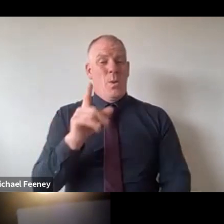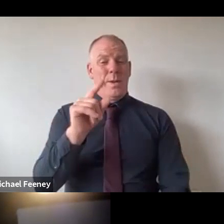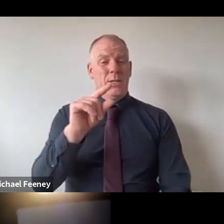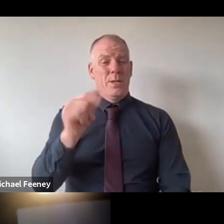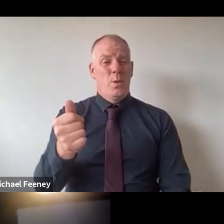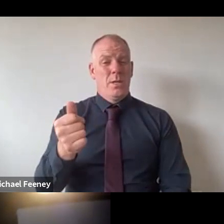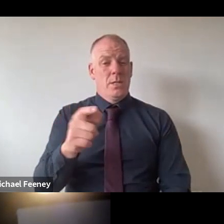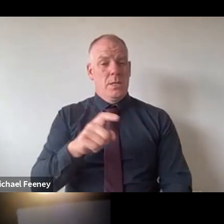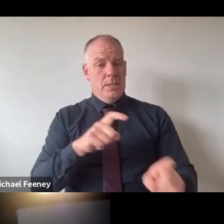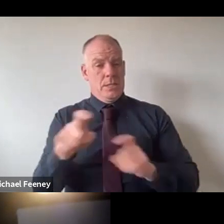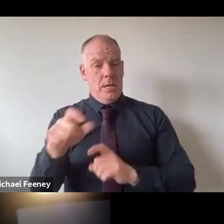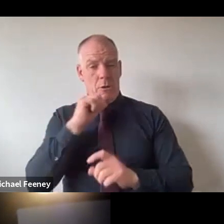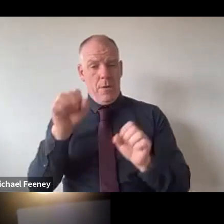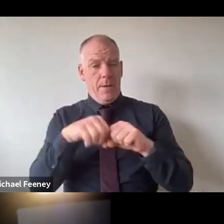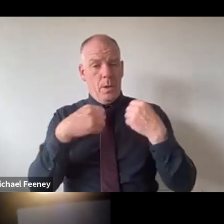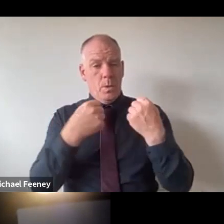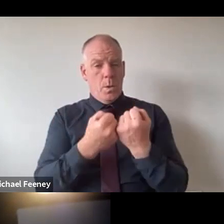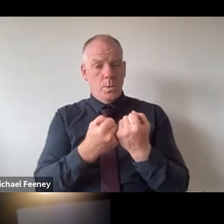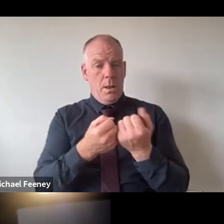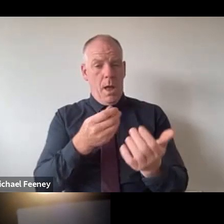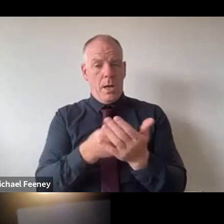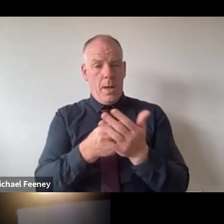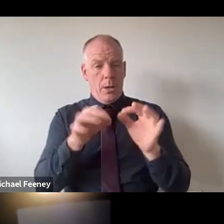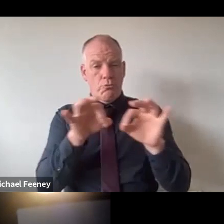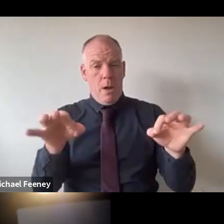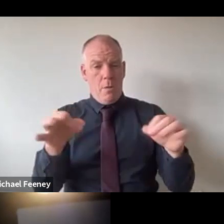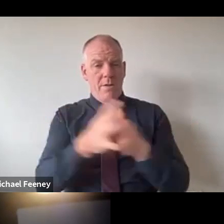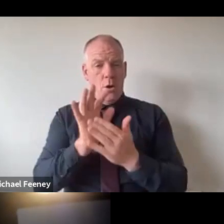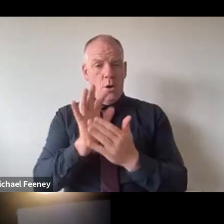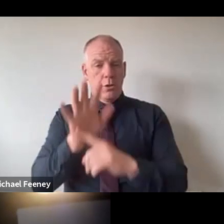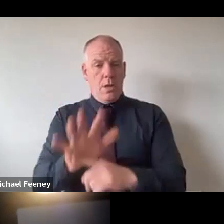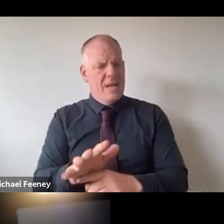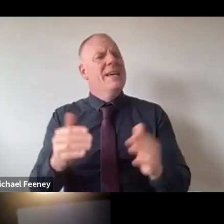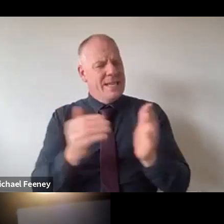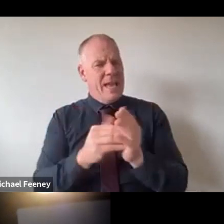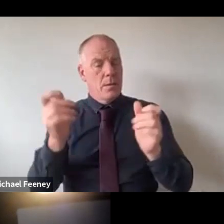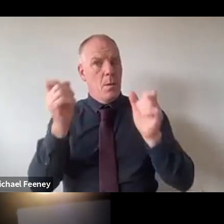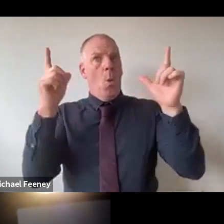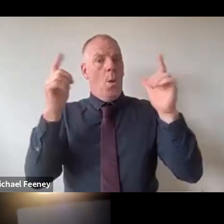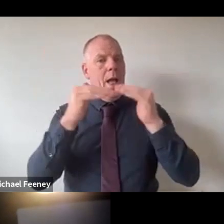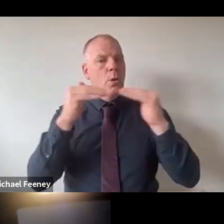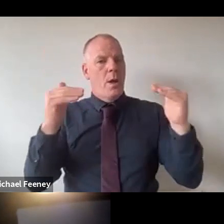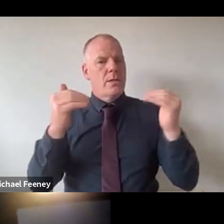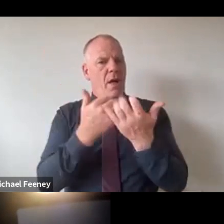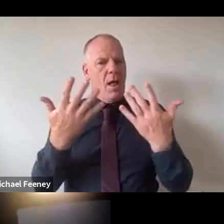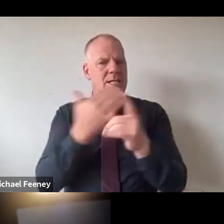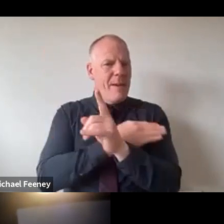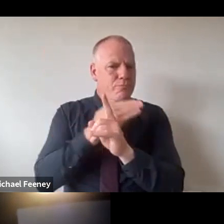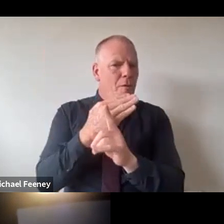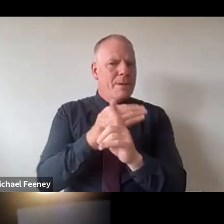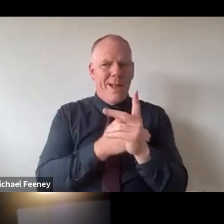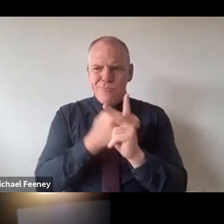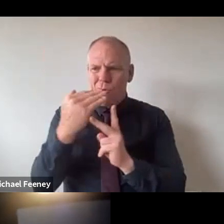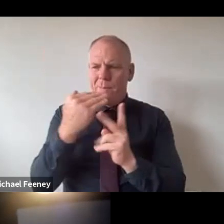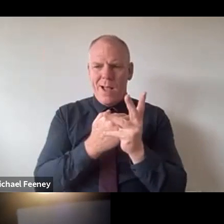and we still don't have a social economic ground. And there has been an awakening in equality where we're advancing a lot of issues, and people have a